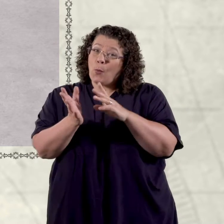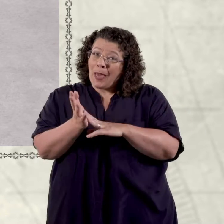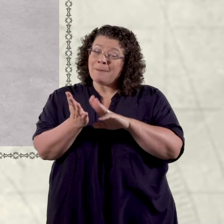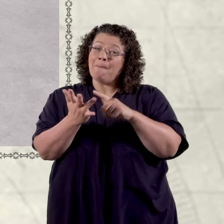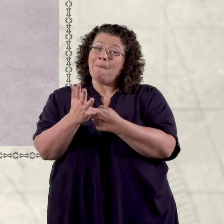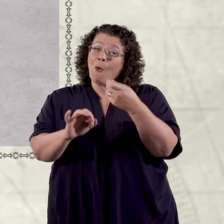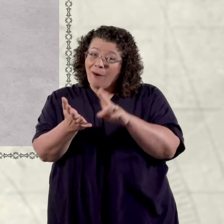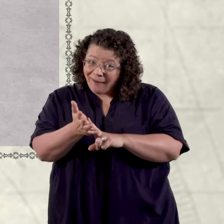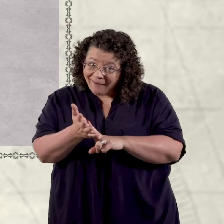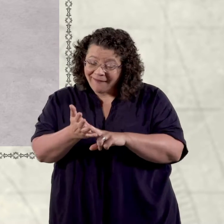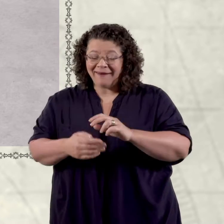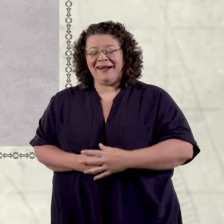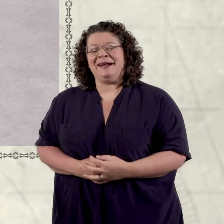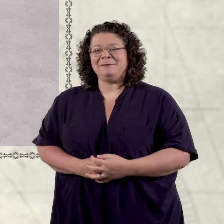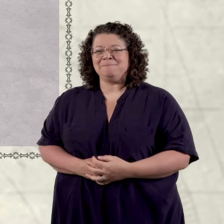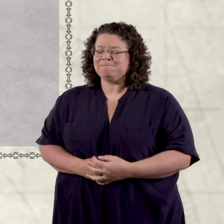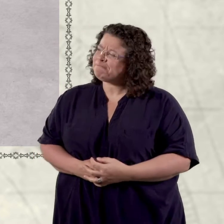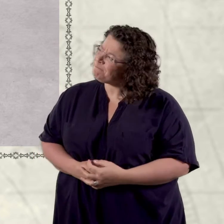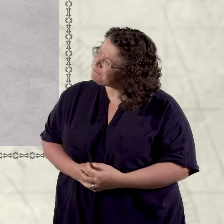Morgan. English.